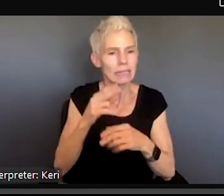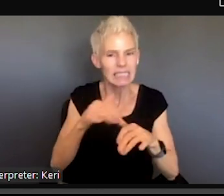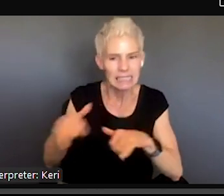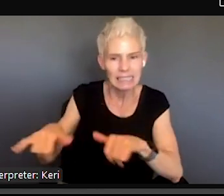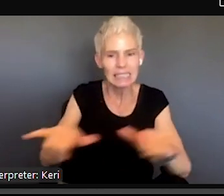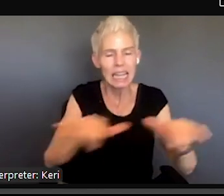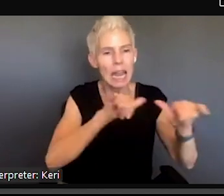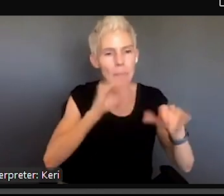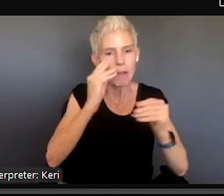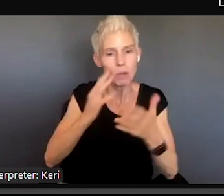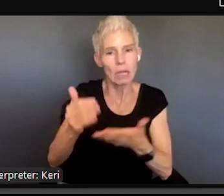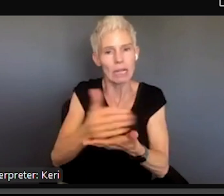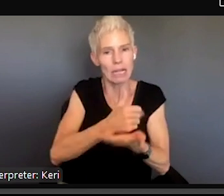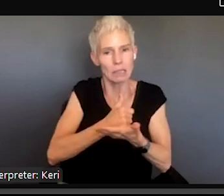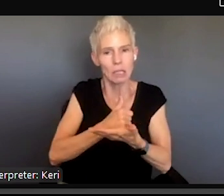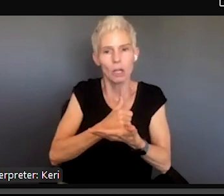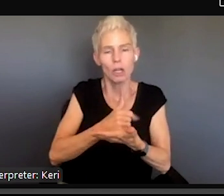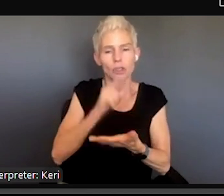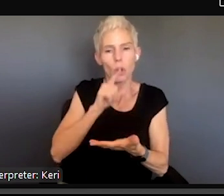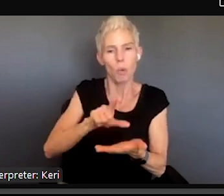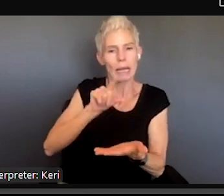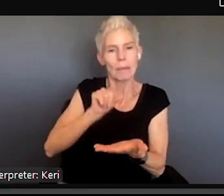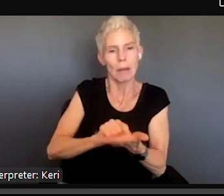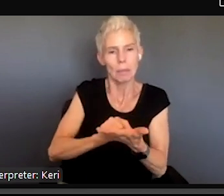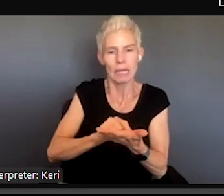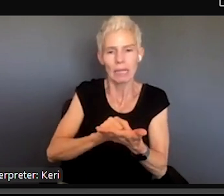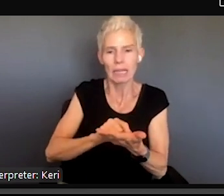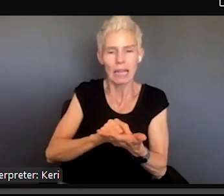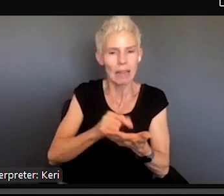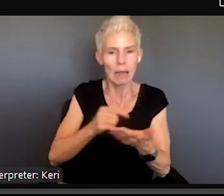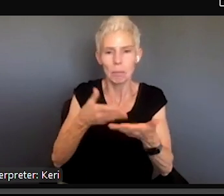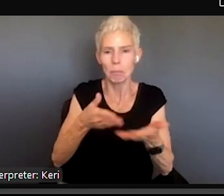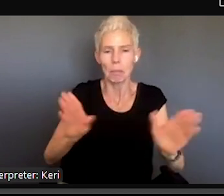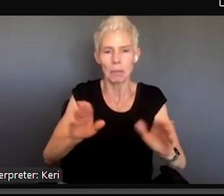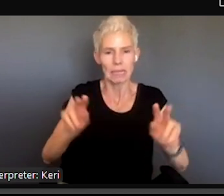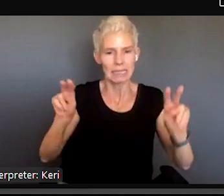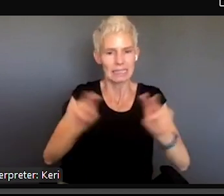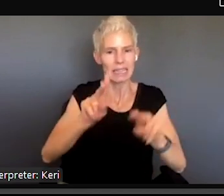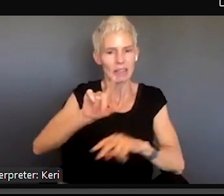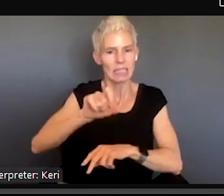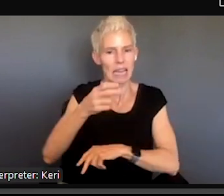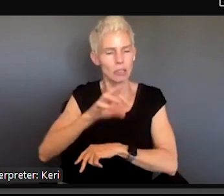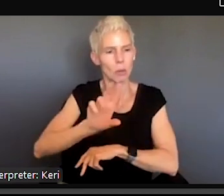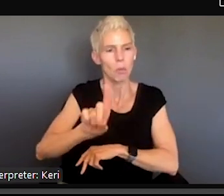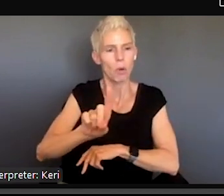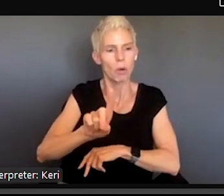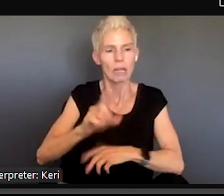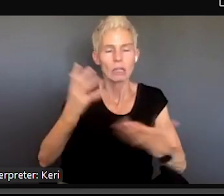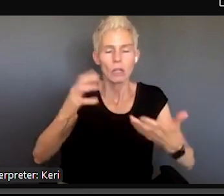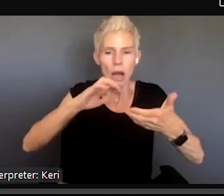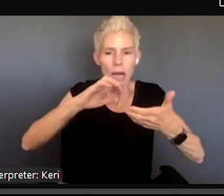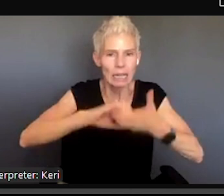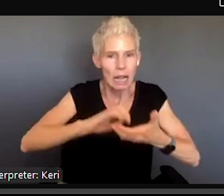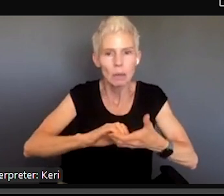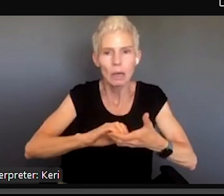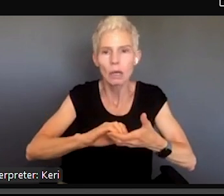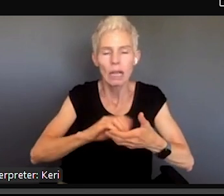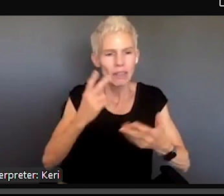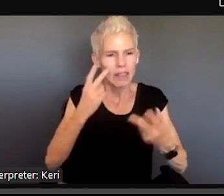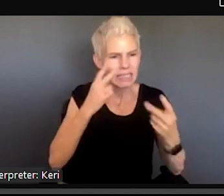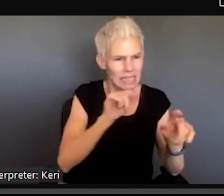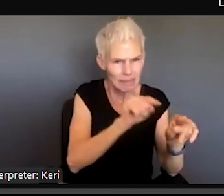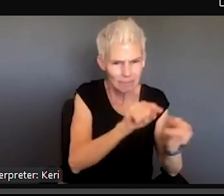lines so we can publish that public-facing dashboard that looks at data in the same way. And again, there's just so much collaboration between trends that they're